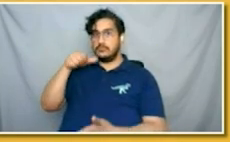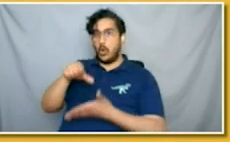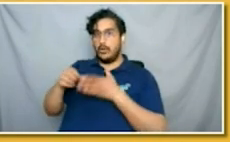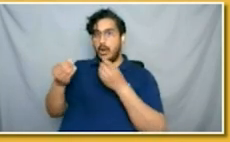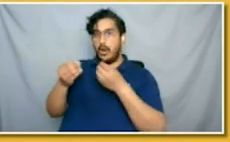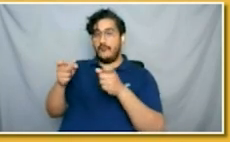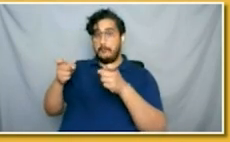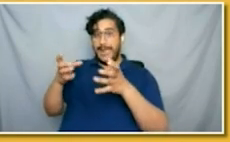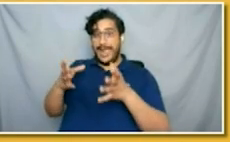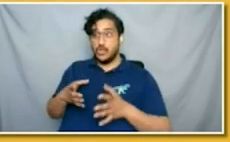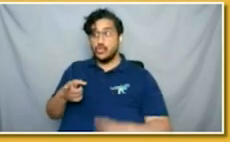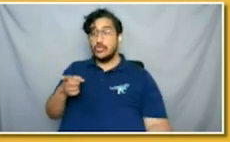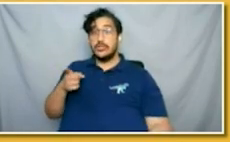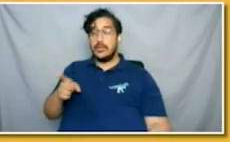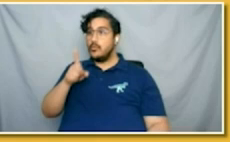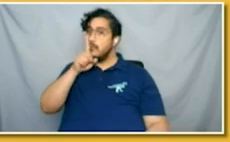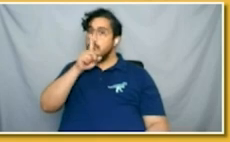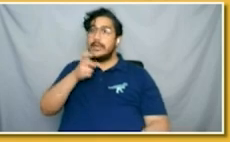heels